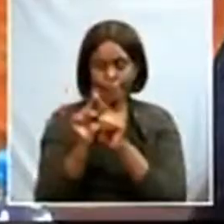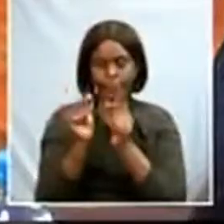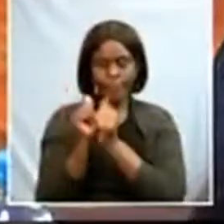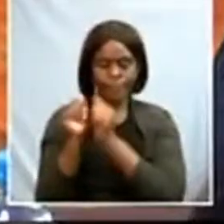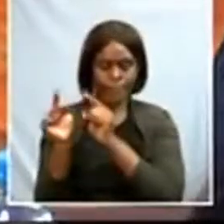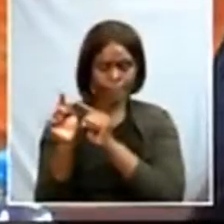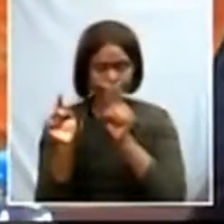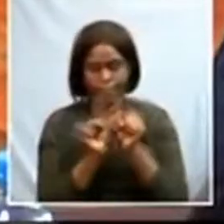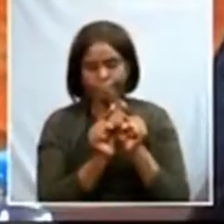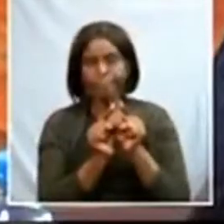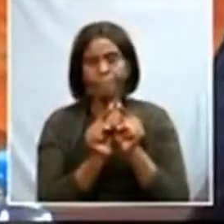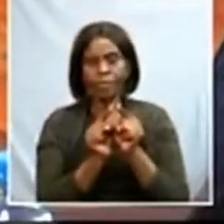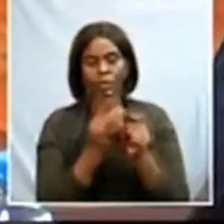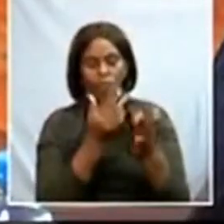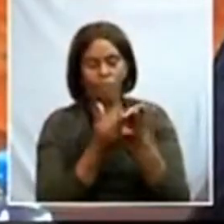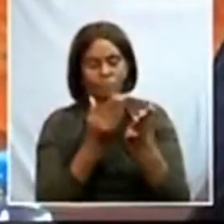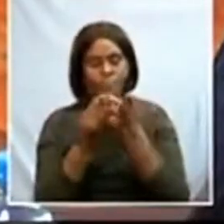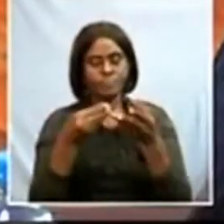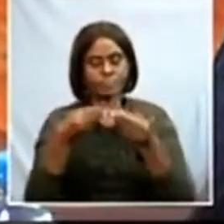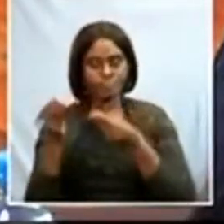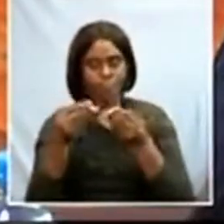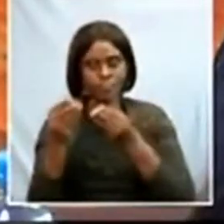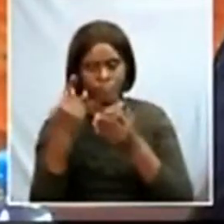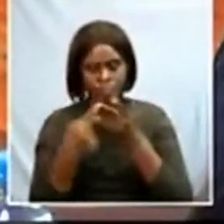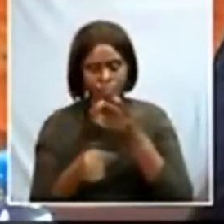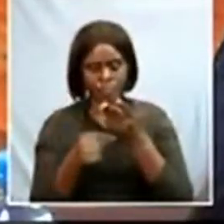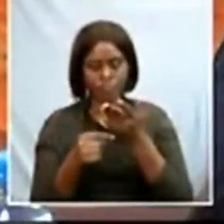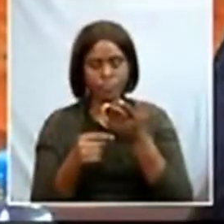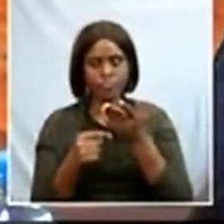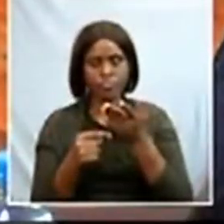also the expenditure that we